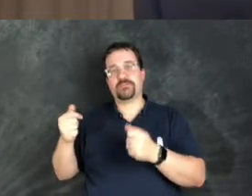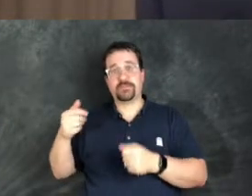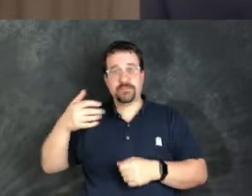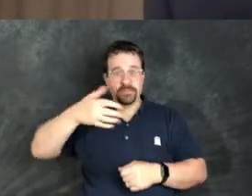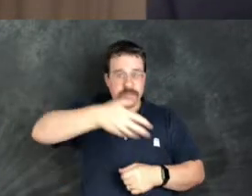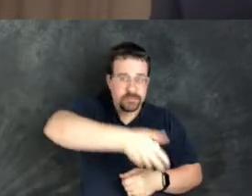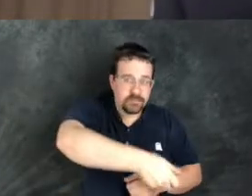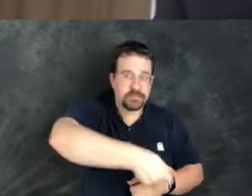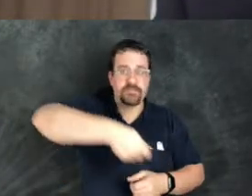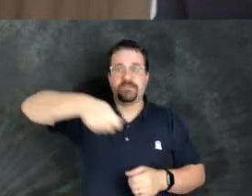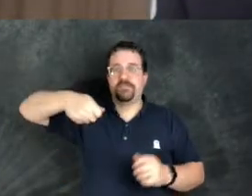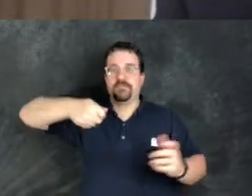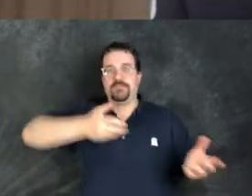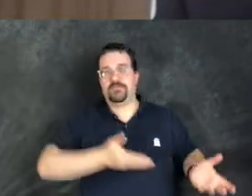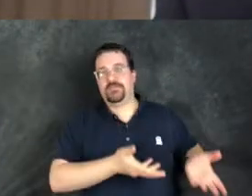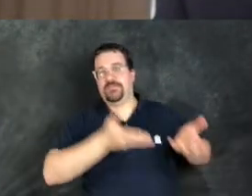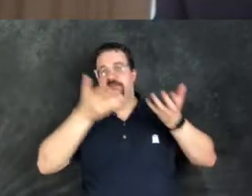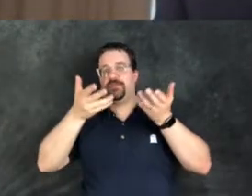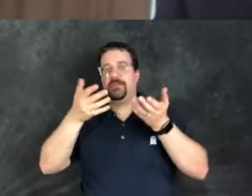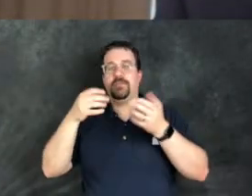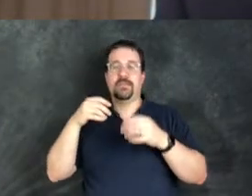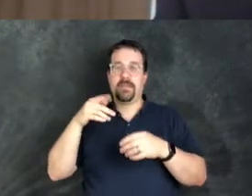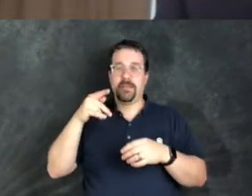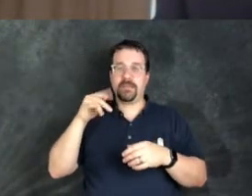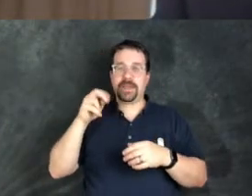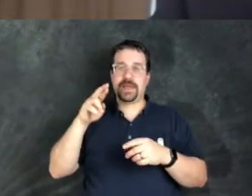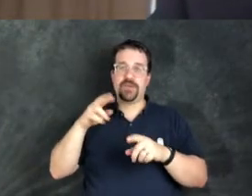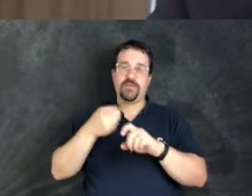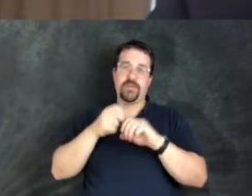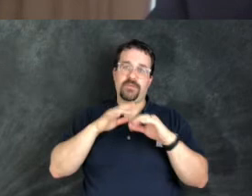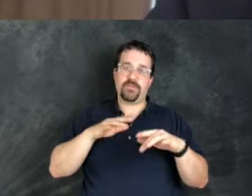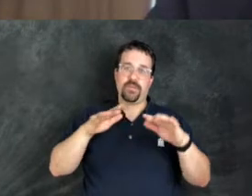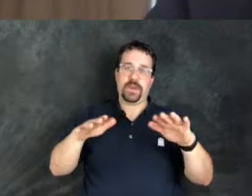out and pluck Peter from the waves.